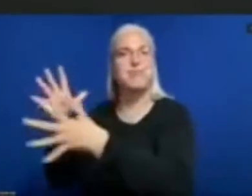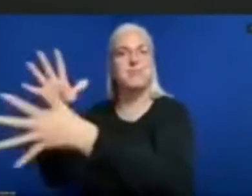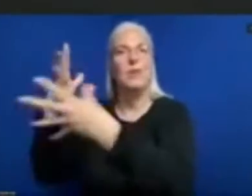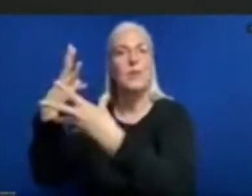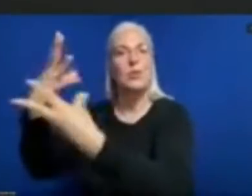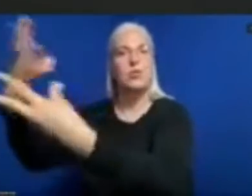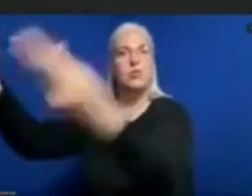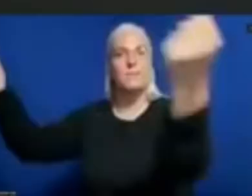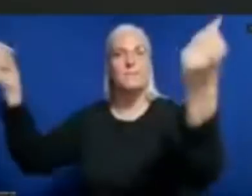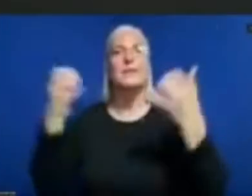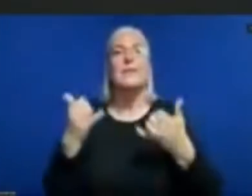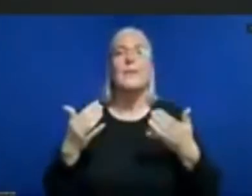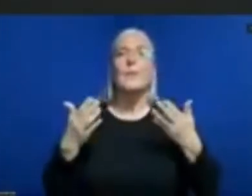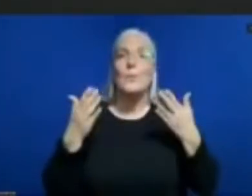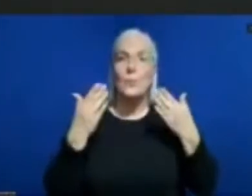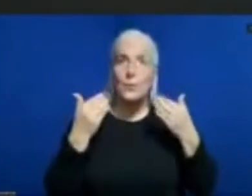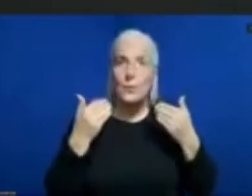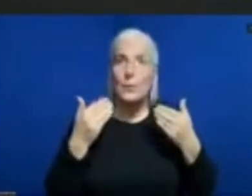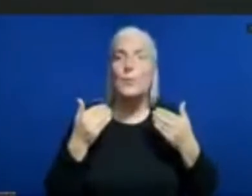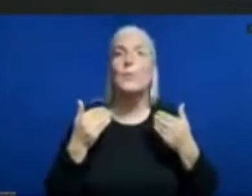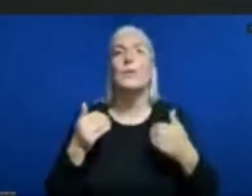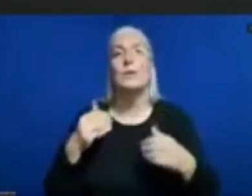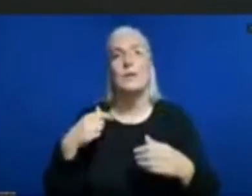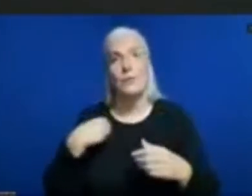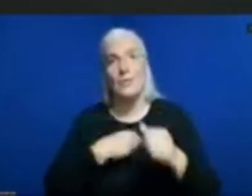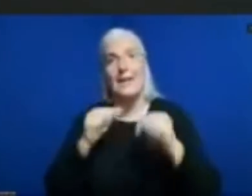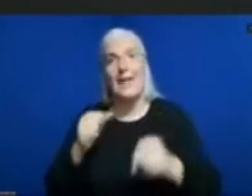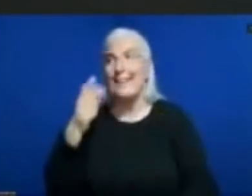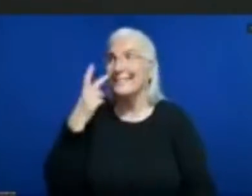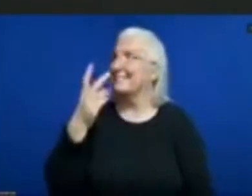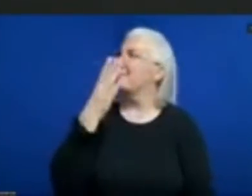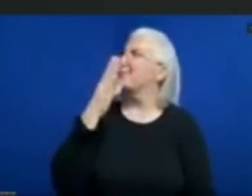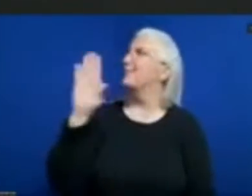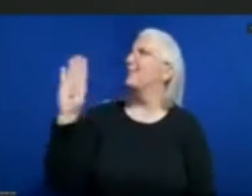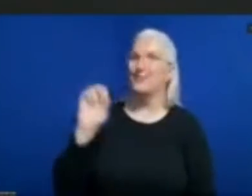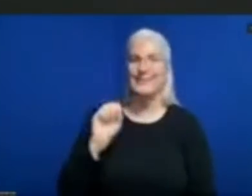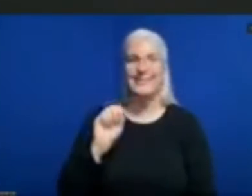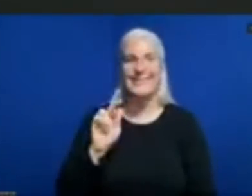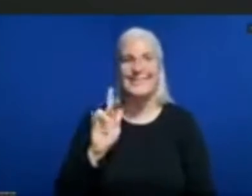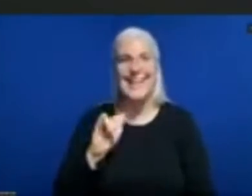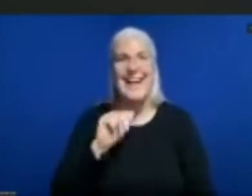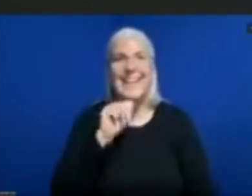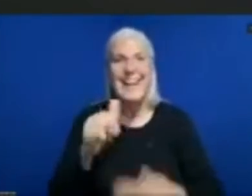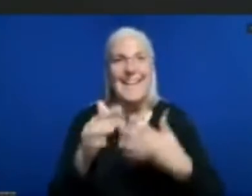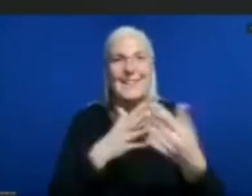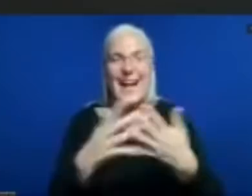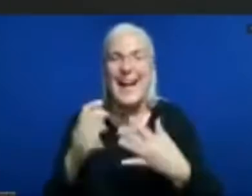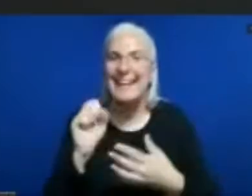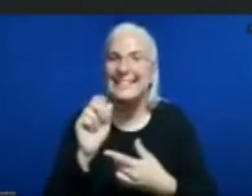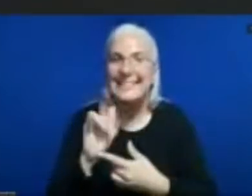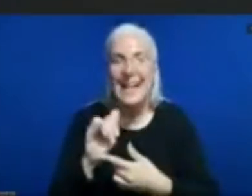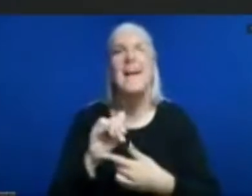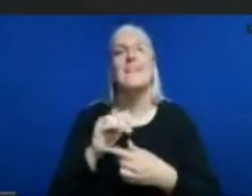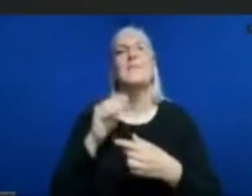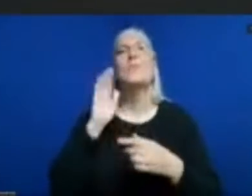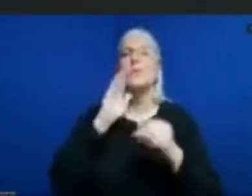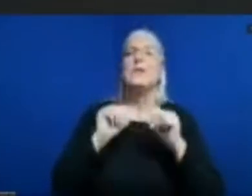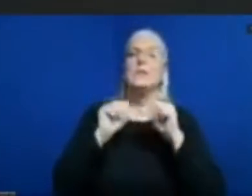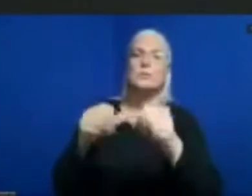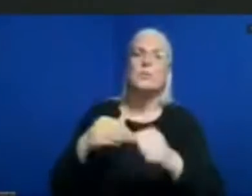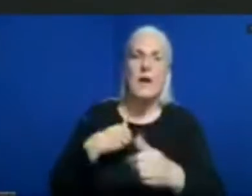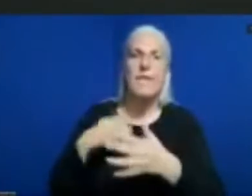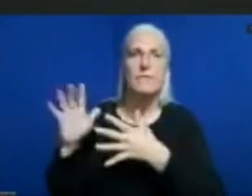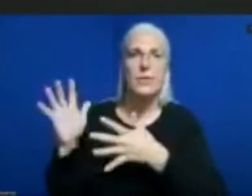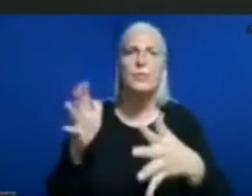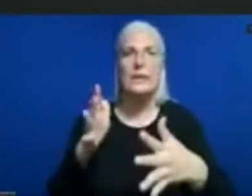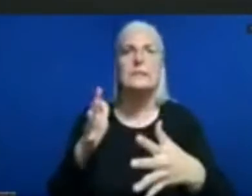sky and those northwest winds continuing. However, those northeast winds are going to be in place once again